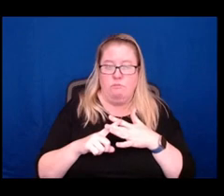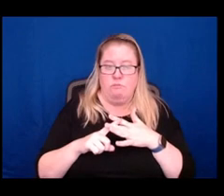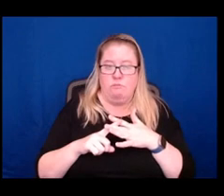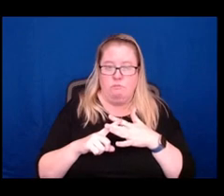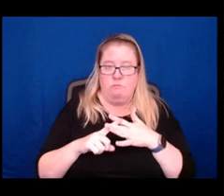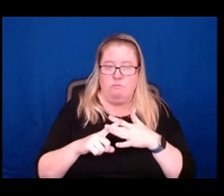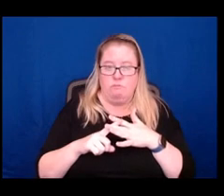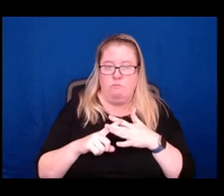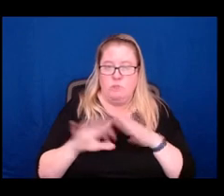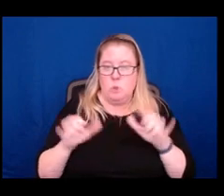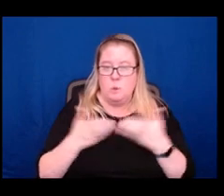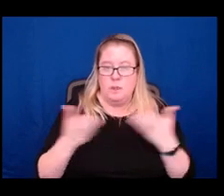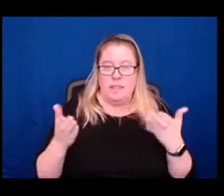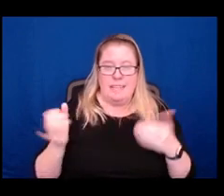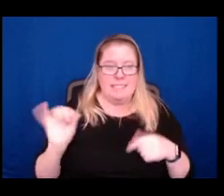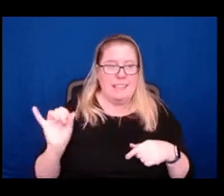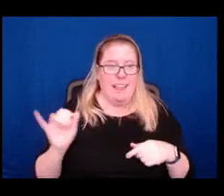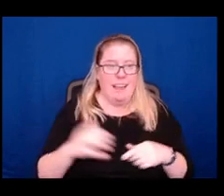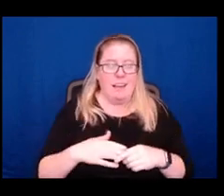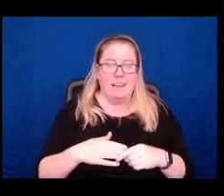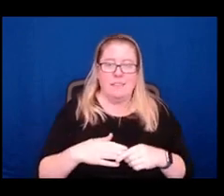do things like